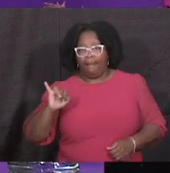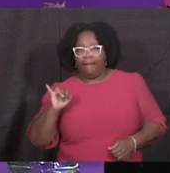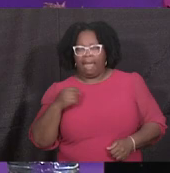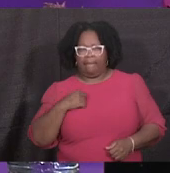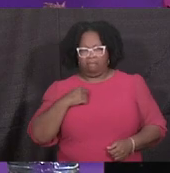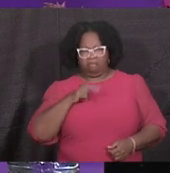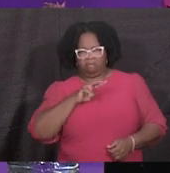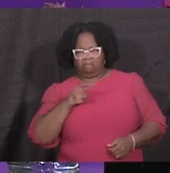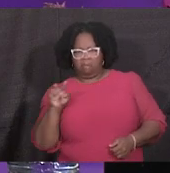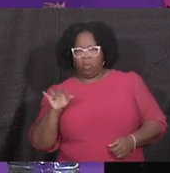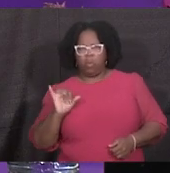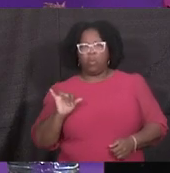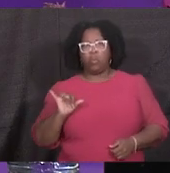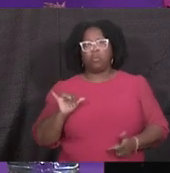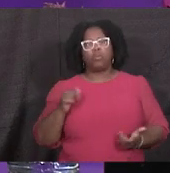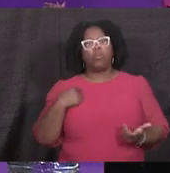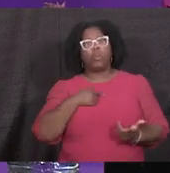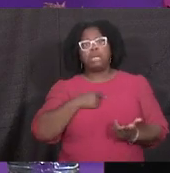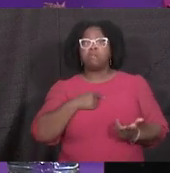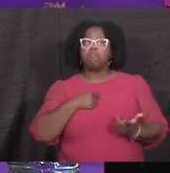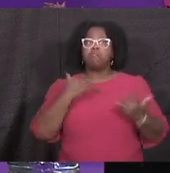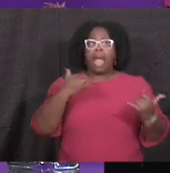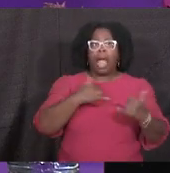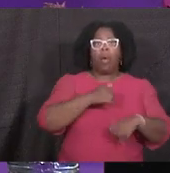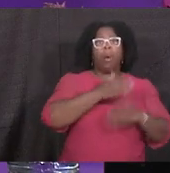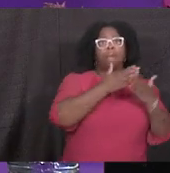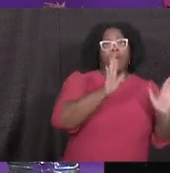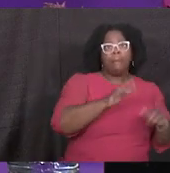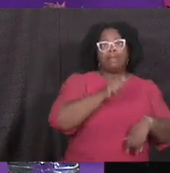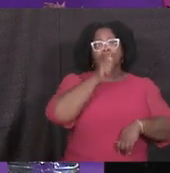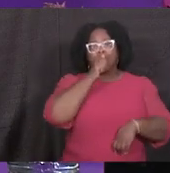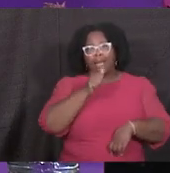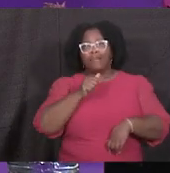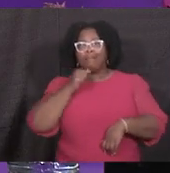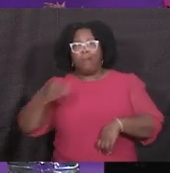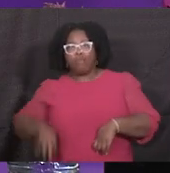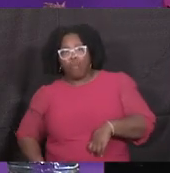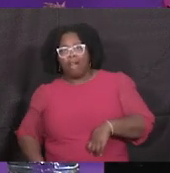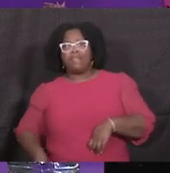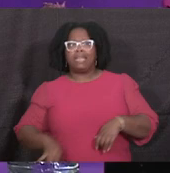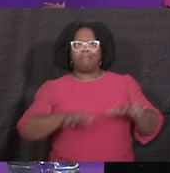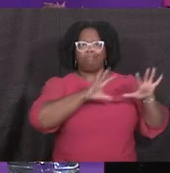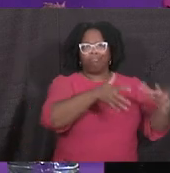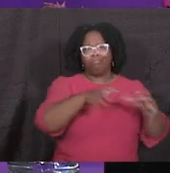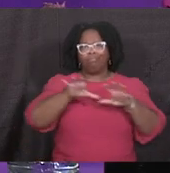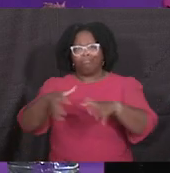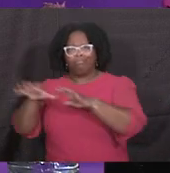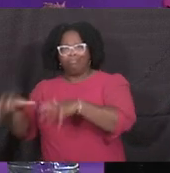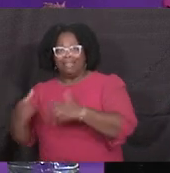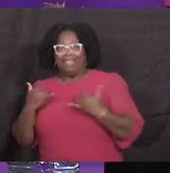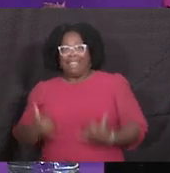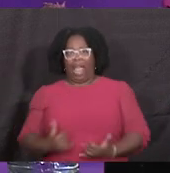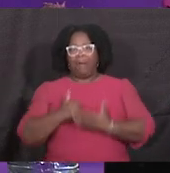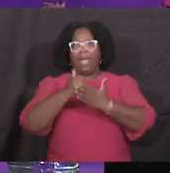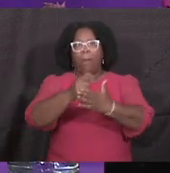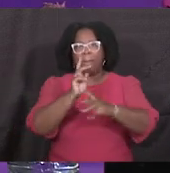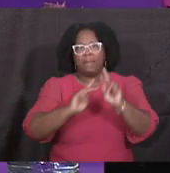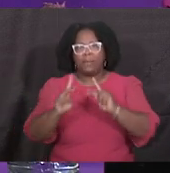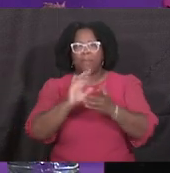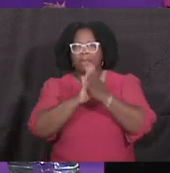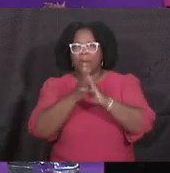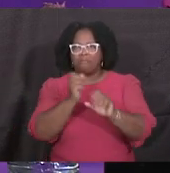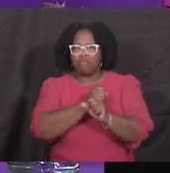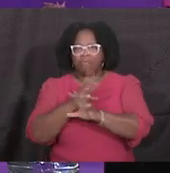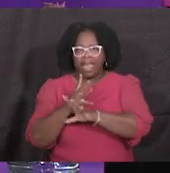think we've all done a good job. The public, the private, the nonprofit sector has done a great job getting these folks prepared, giving them access to entry-level